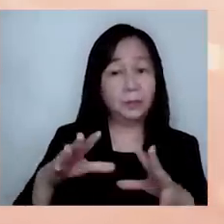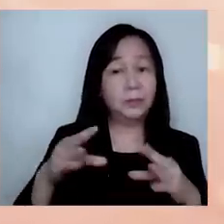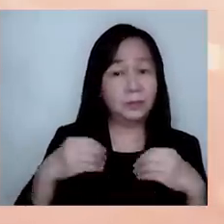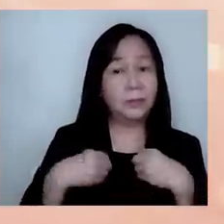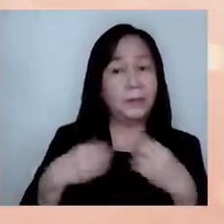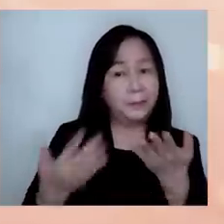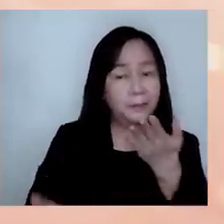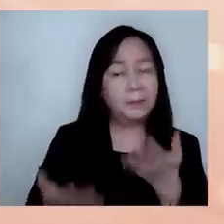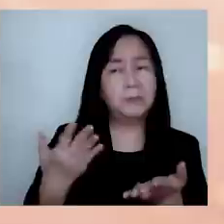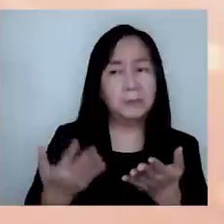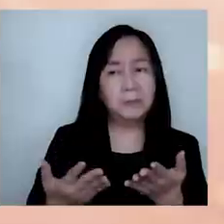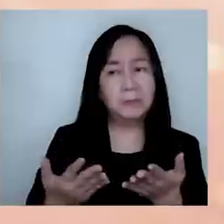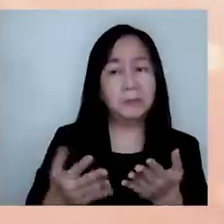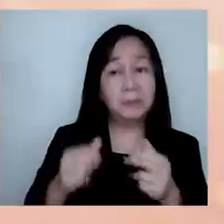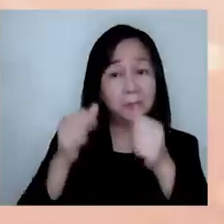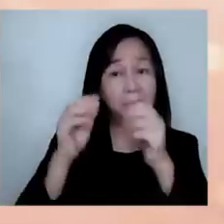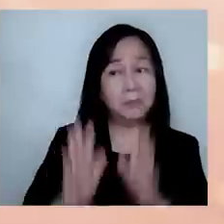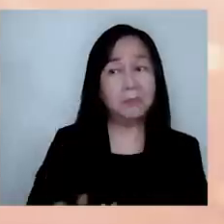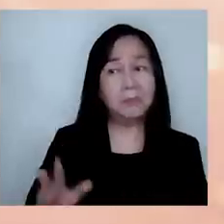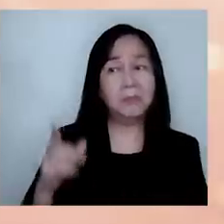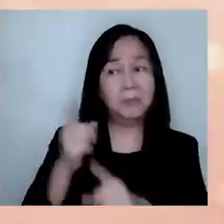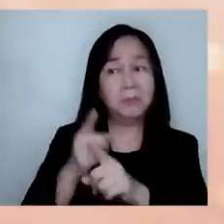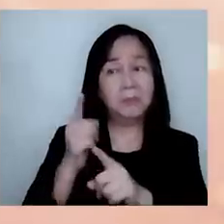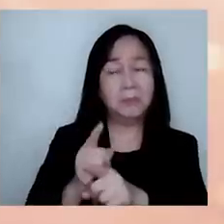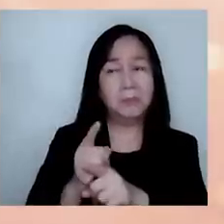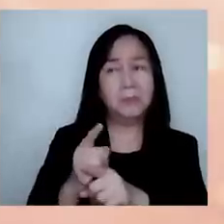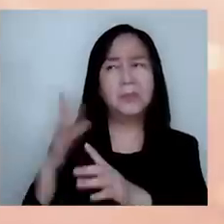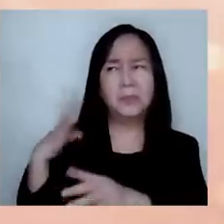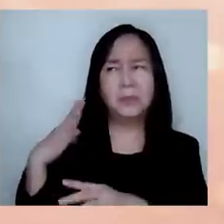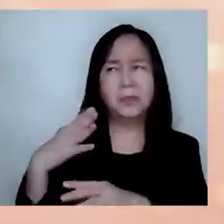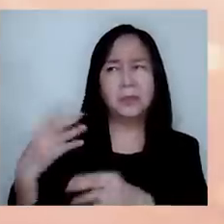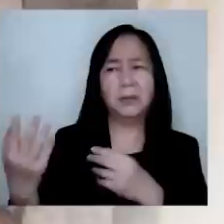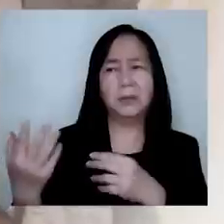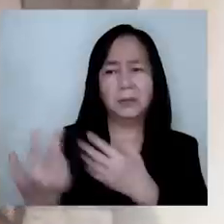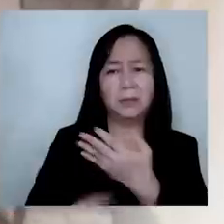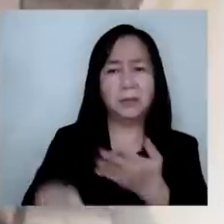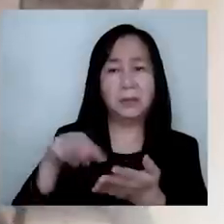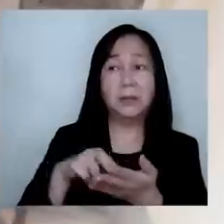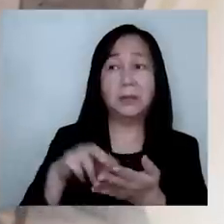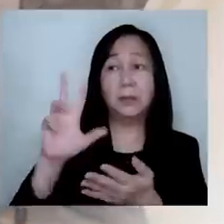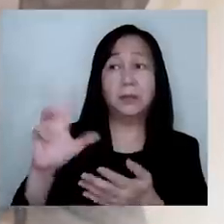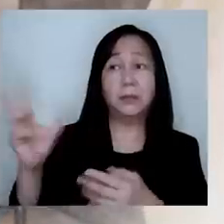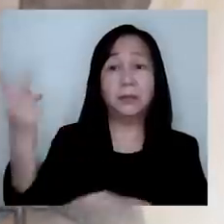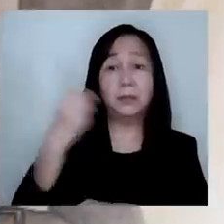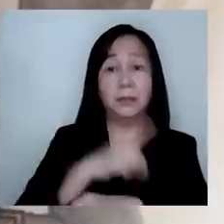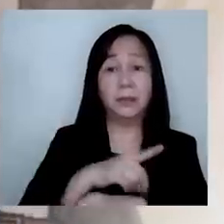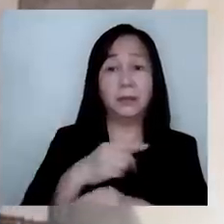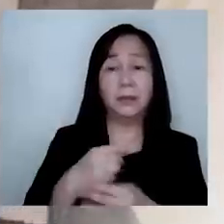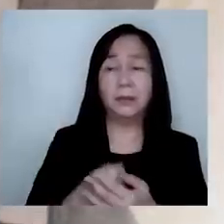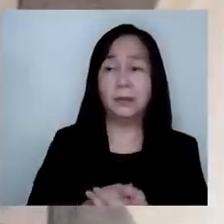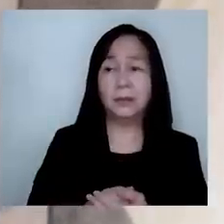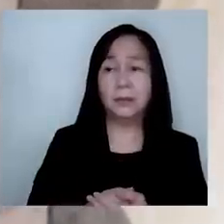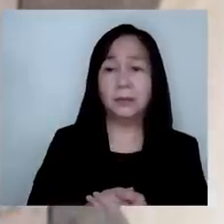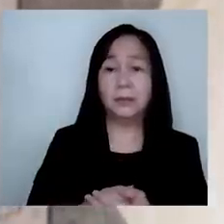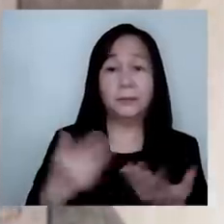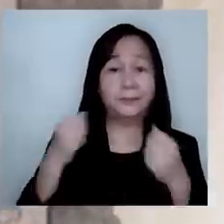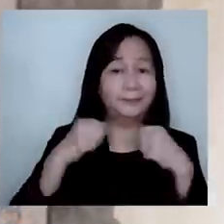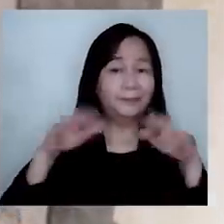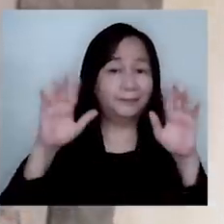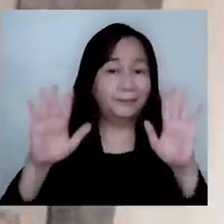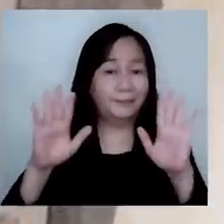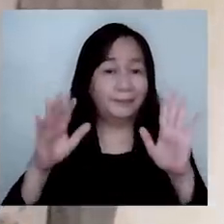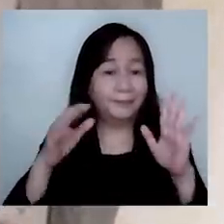waiting for him to rise on the third day as she had taught them the Angels had announced to the women